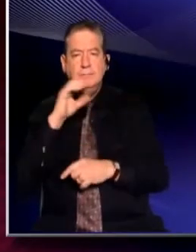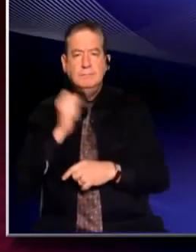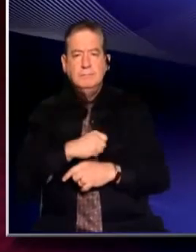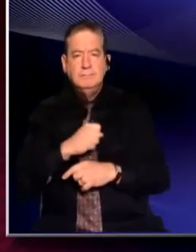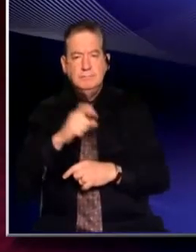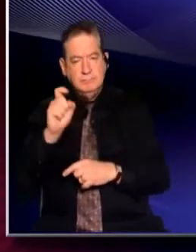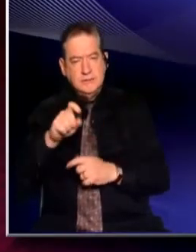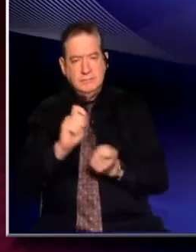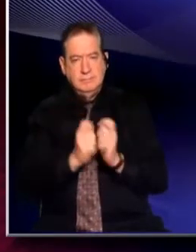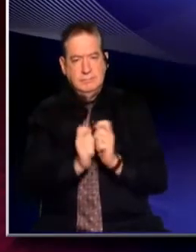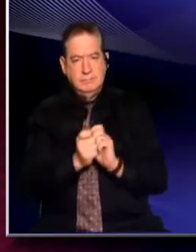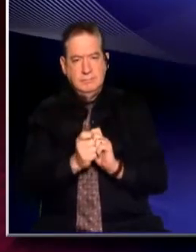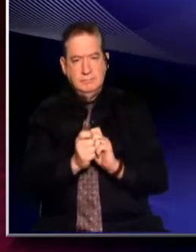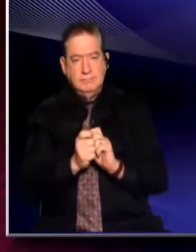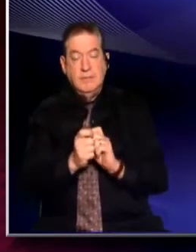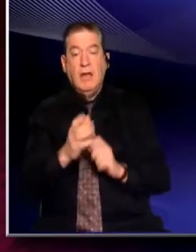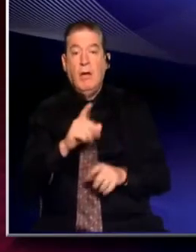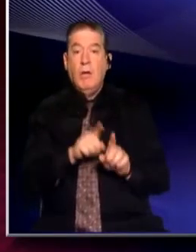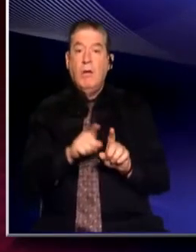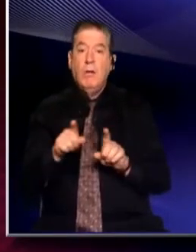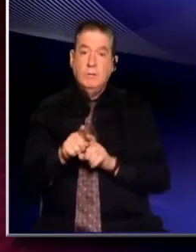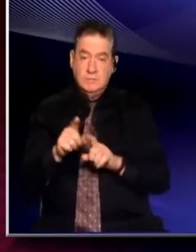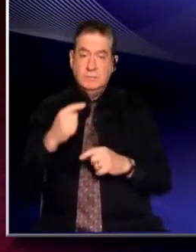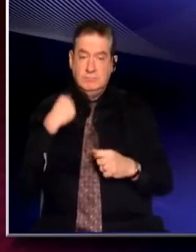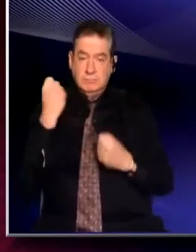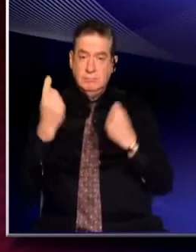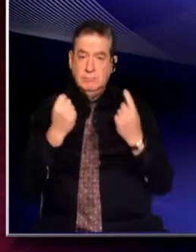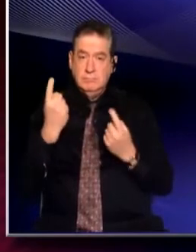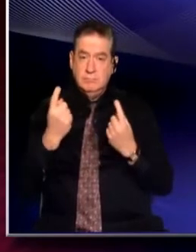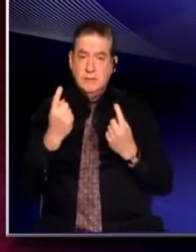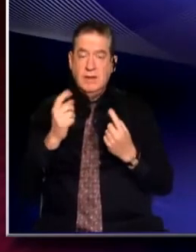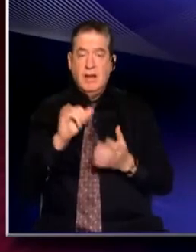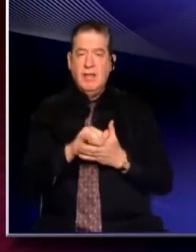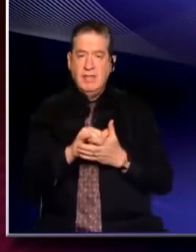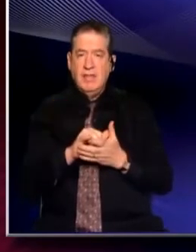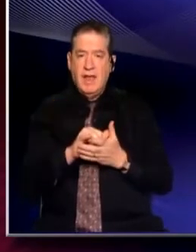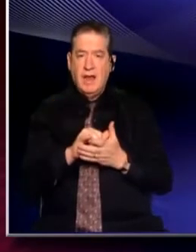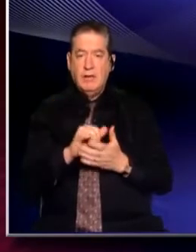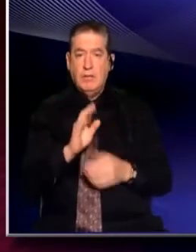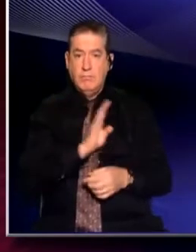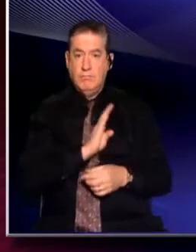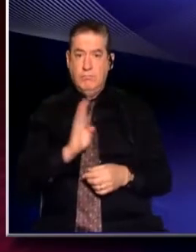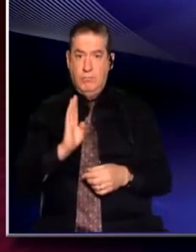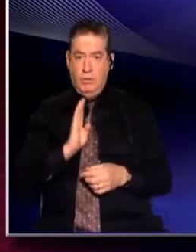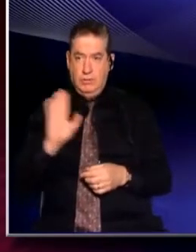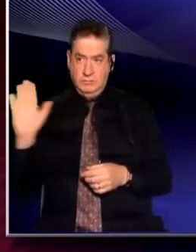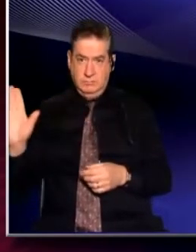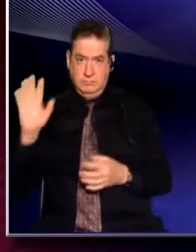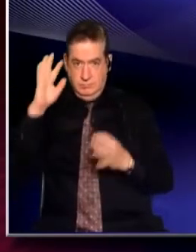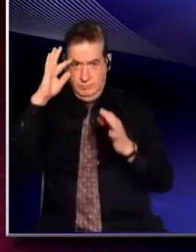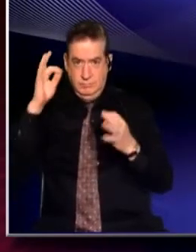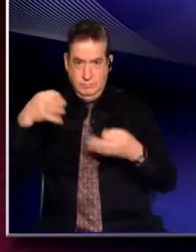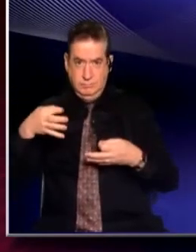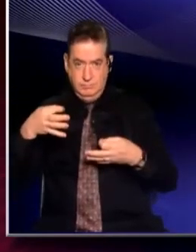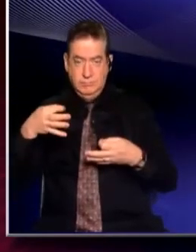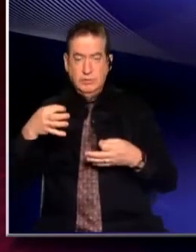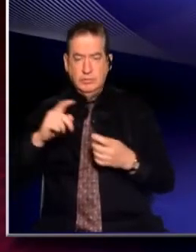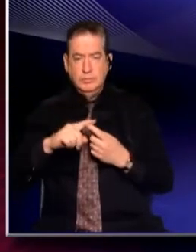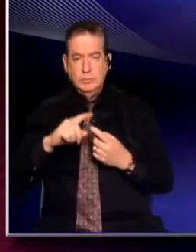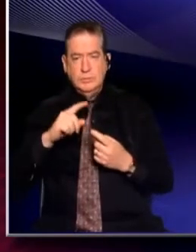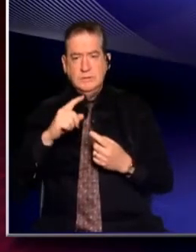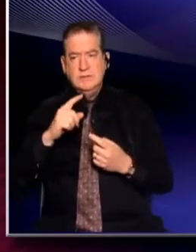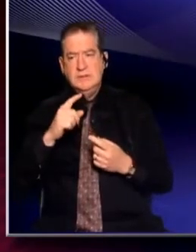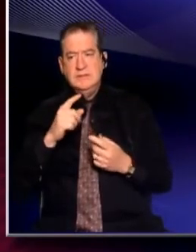revised. I also understand that it is the board's prerogative to decide on